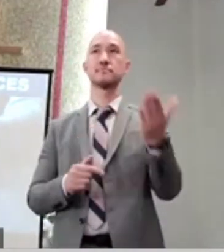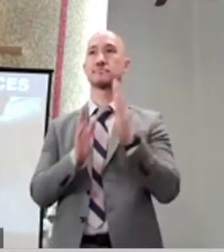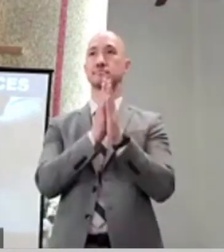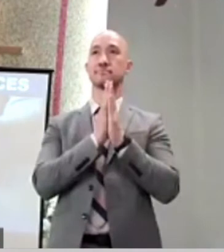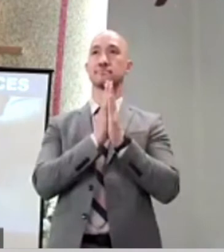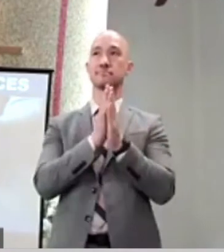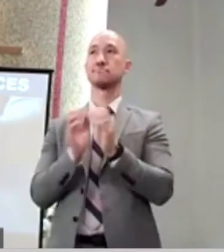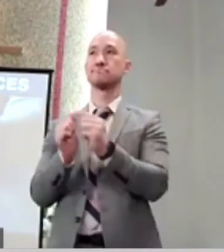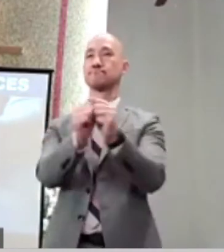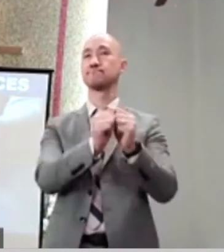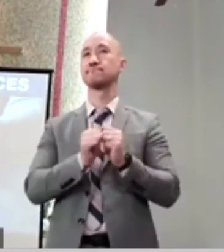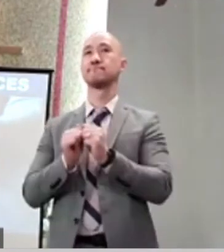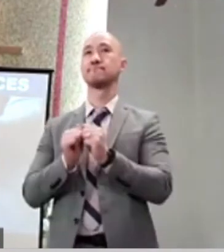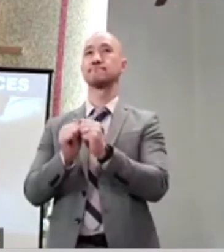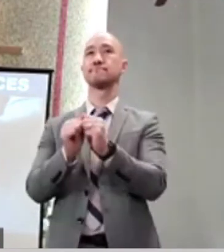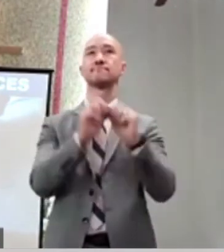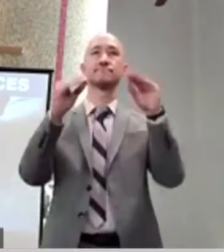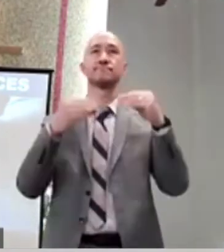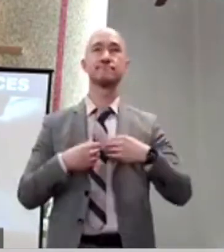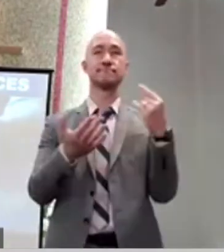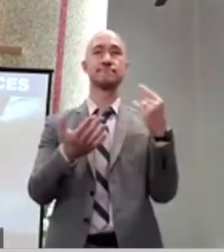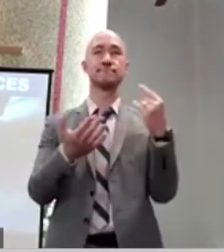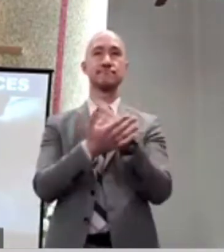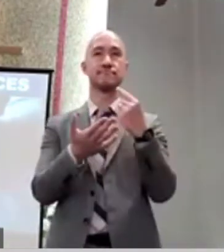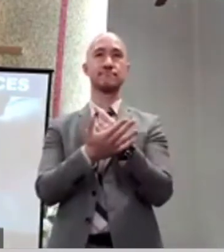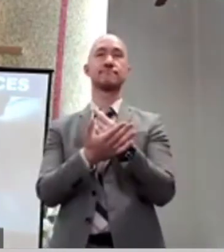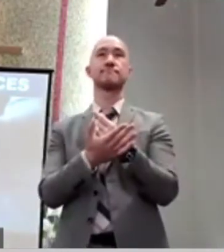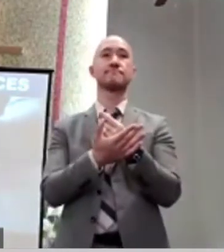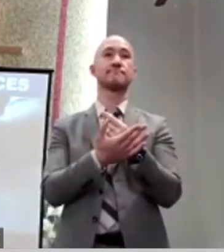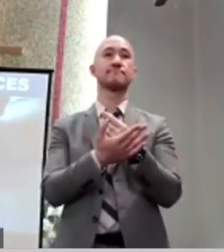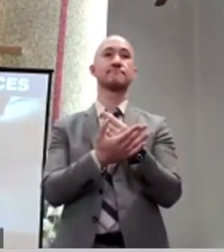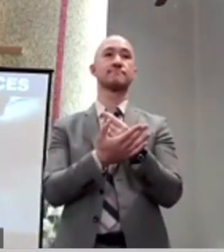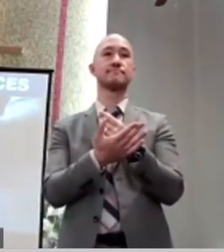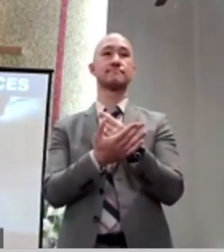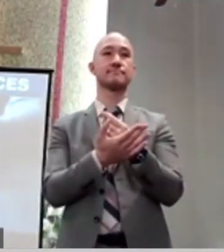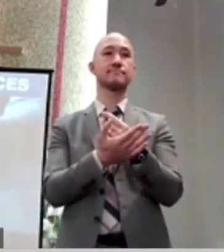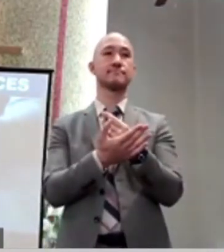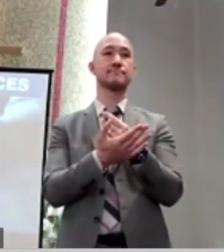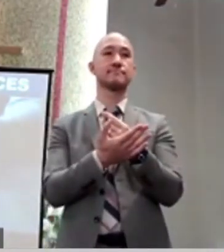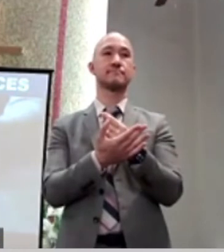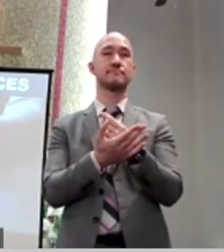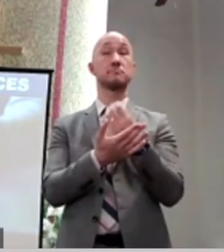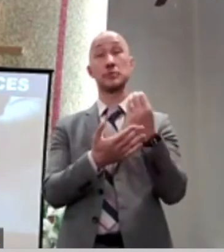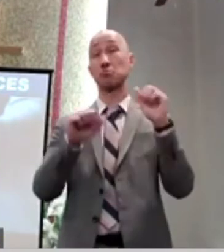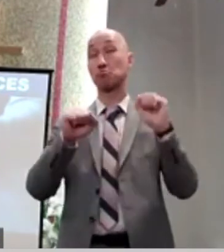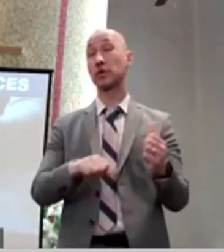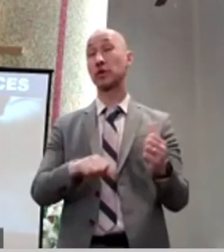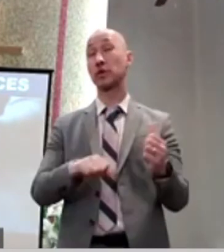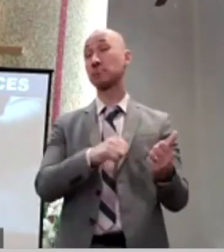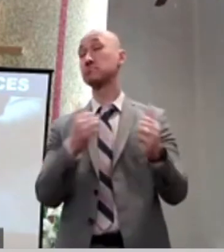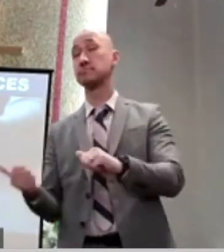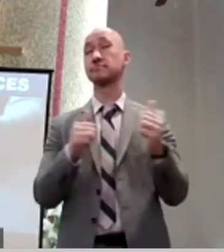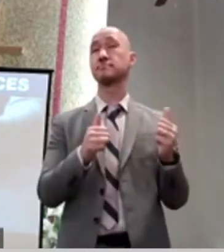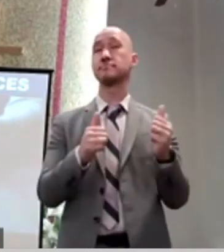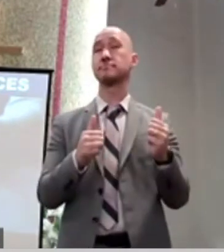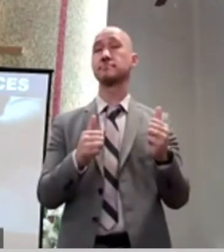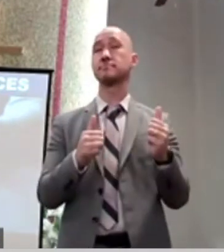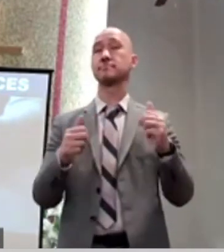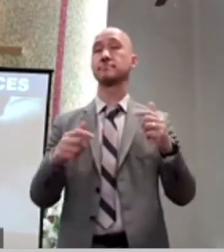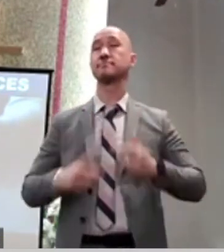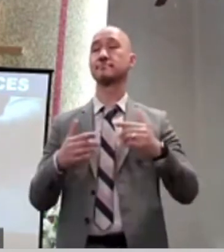heart to be open to receive the blessing of Christ so that you can get baptized and start living in newness